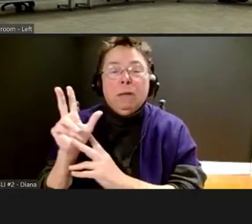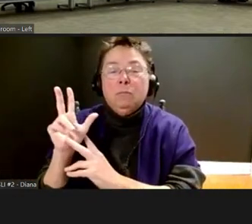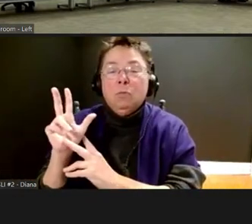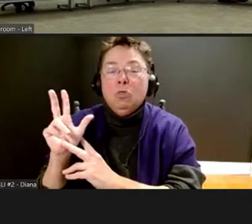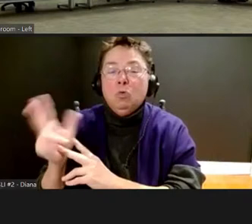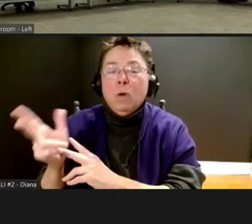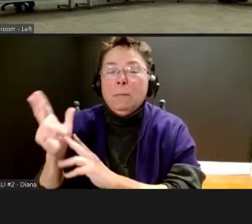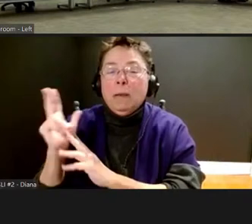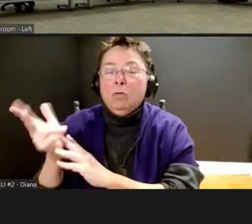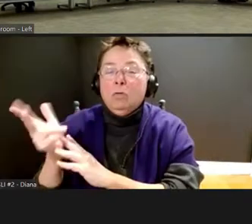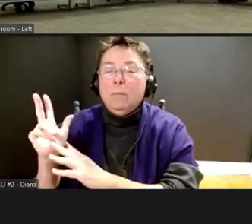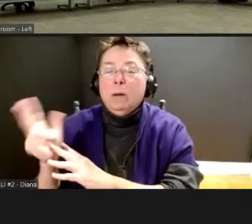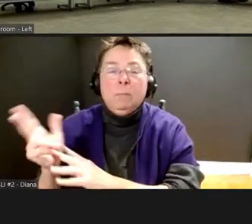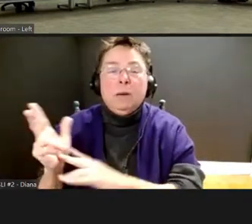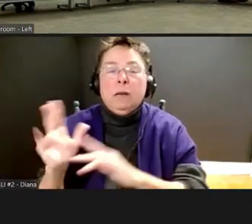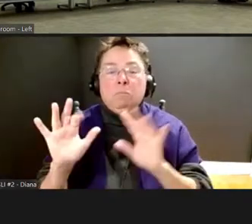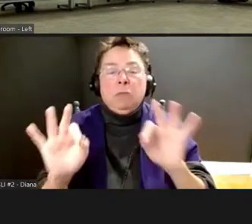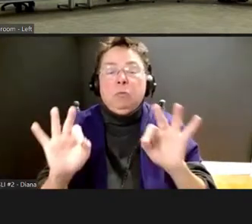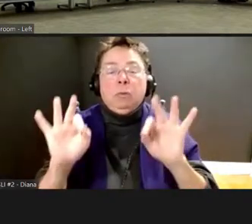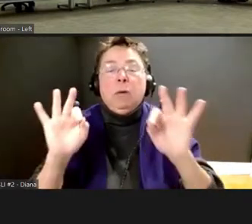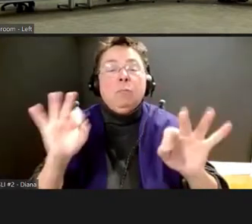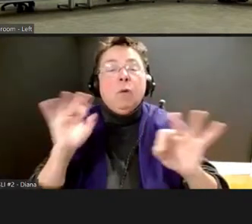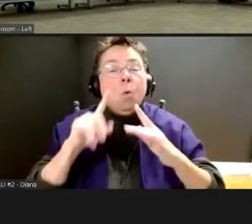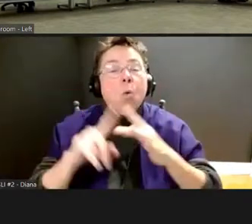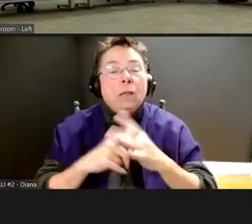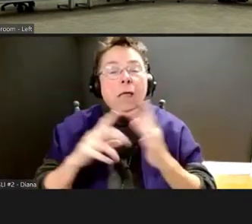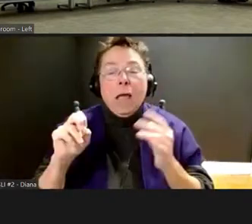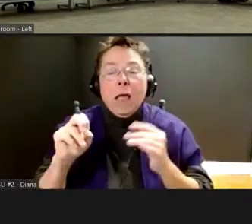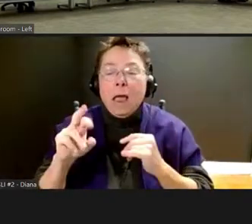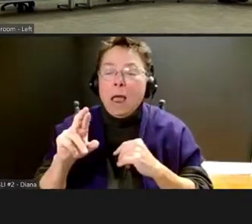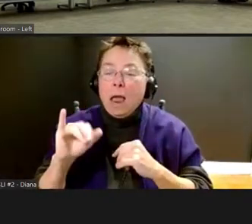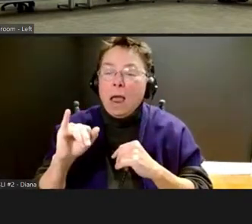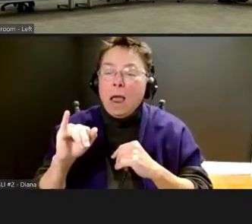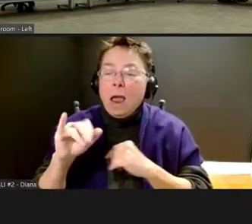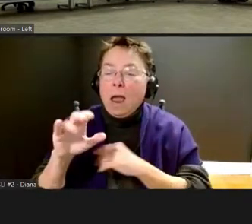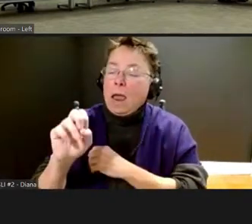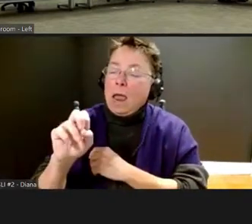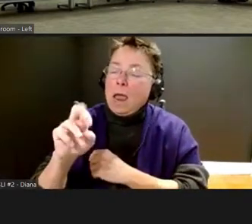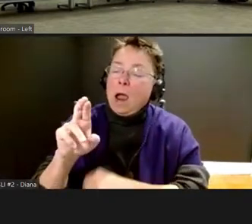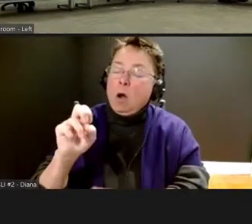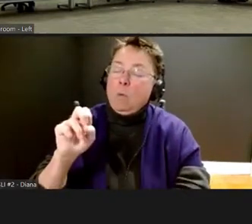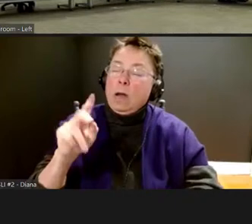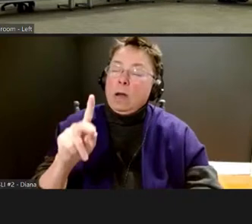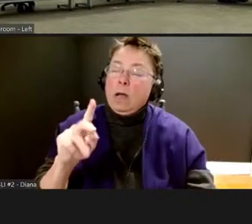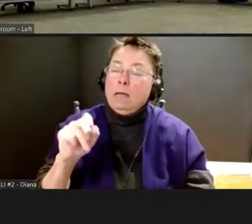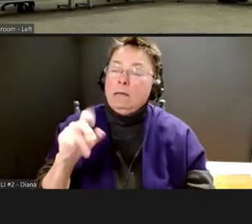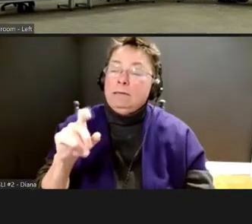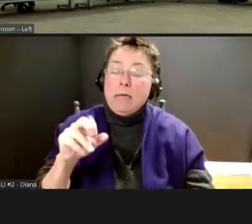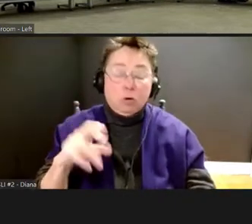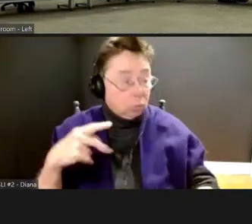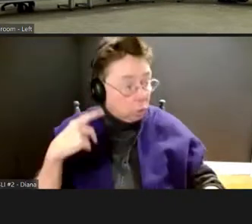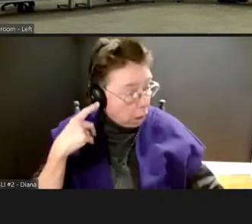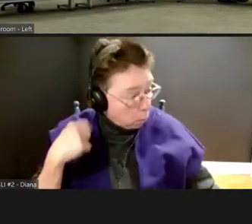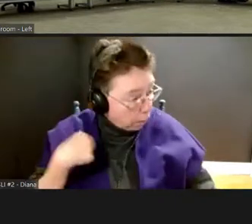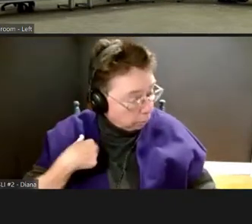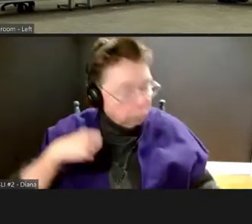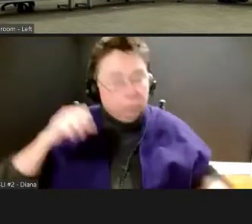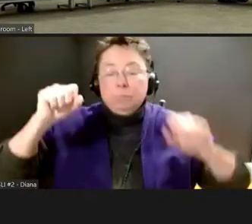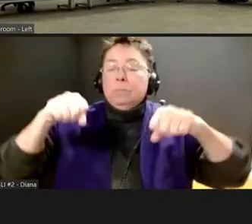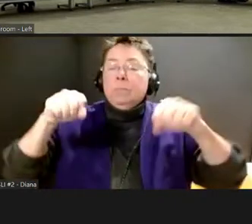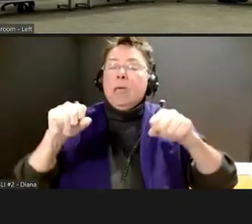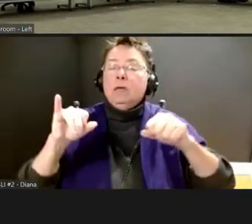be great. We will start with Eric Slater. Eric? Can you hear me? Yes, we can,